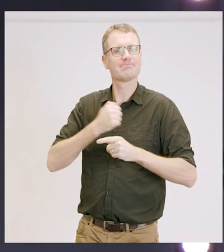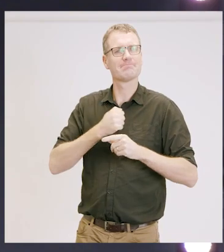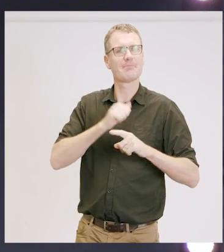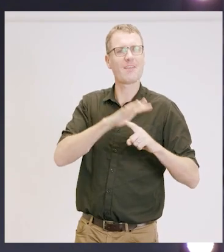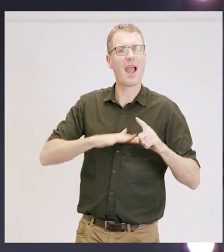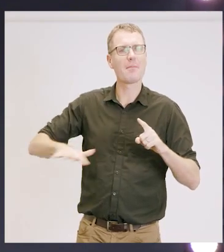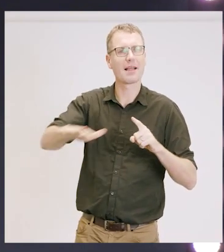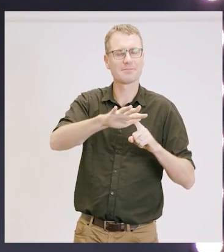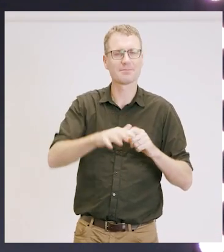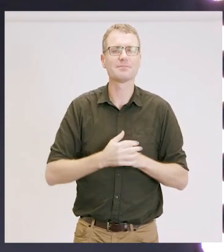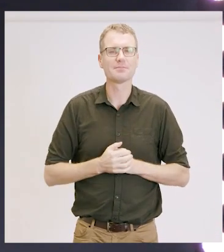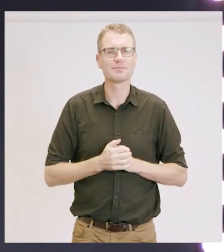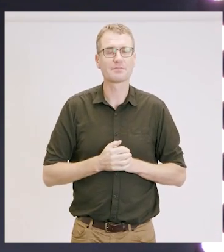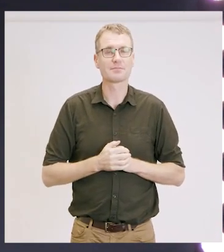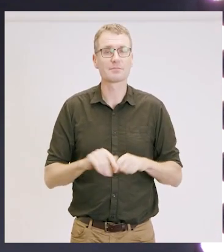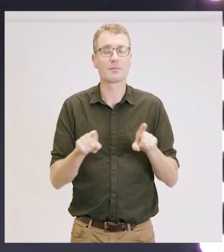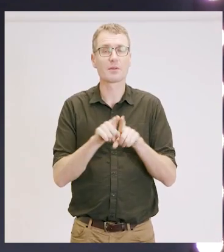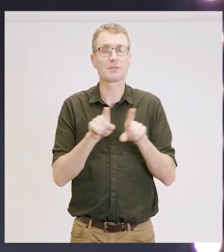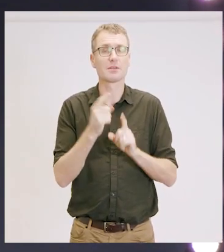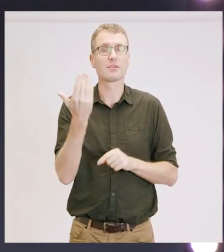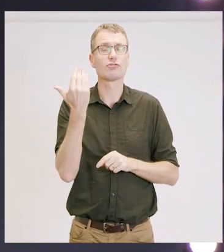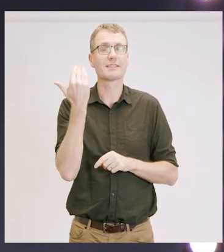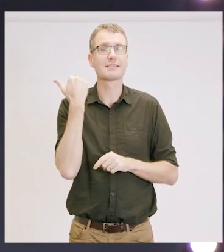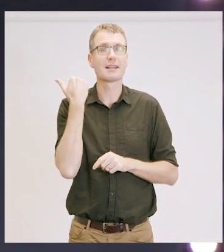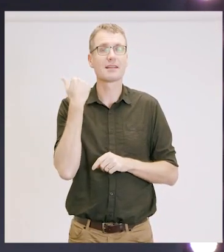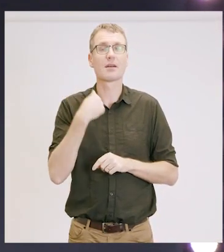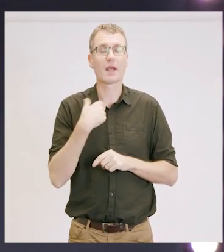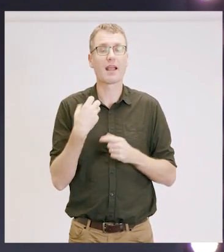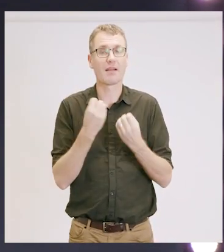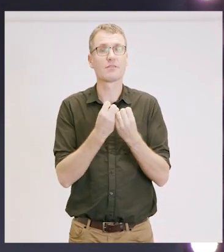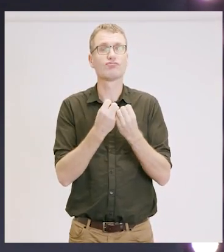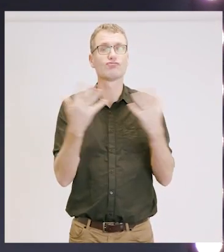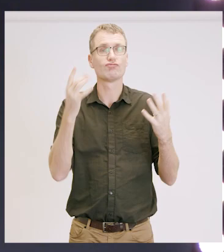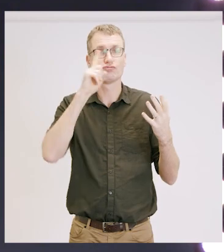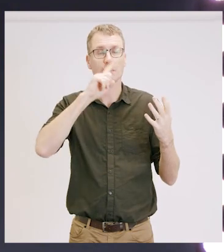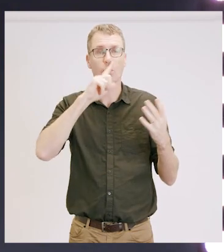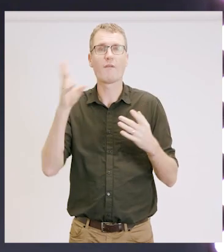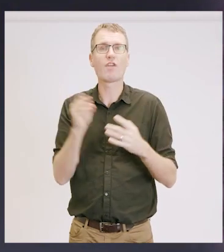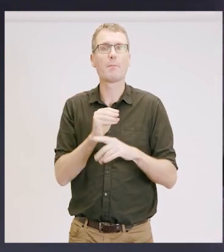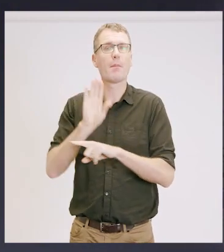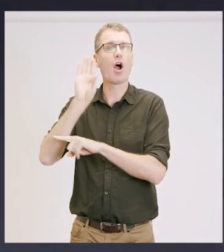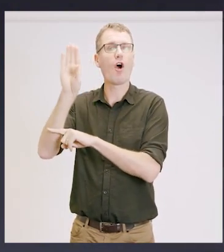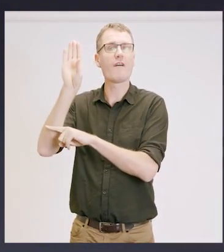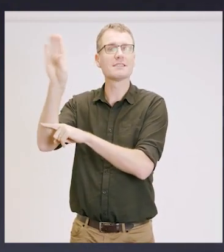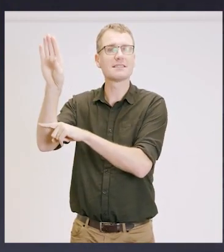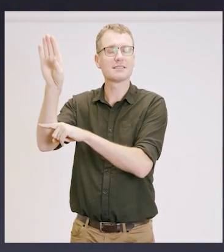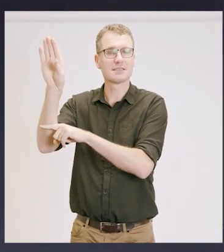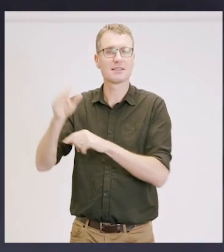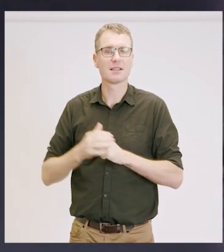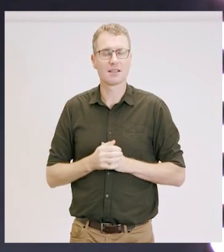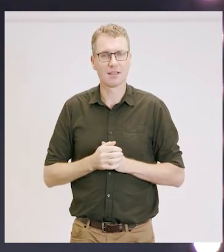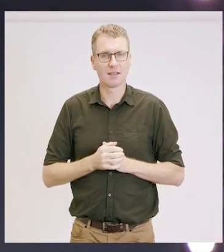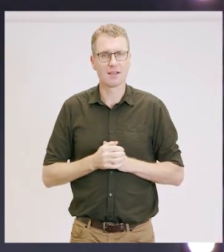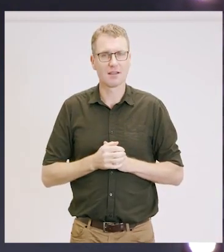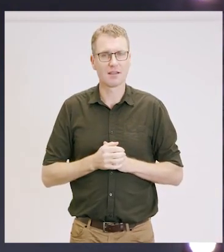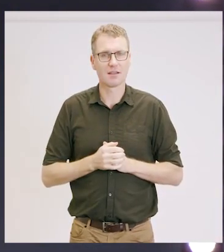part of the family. Just recently, we've had numbers of people that have come in from overseas and they've walked and they've